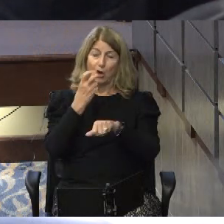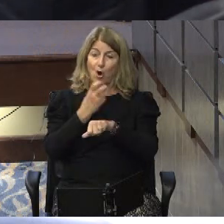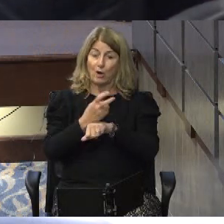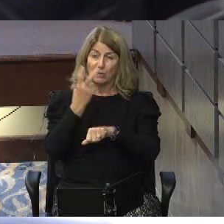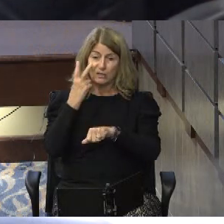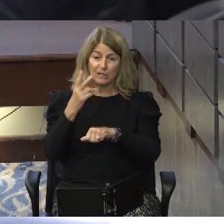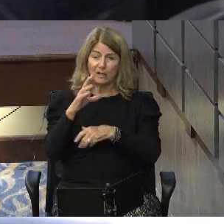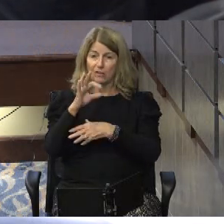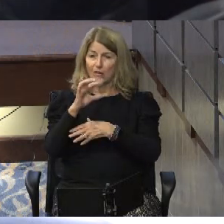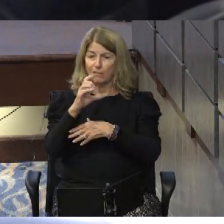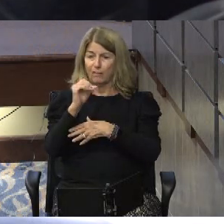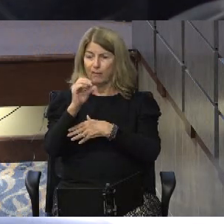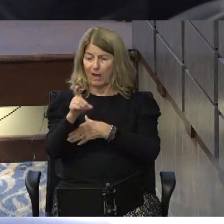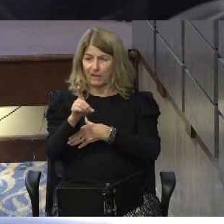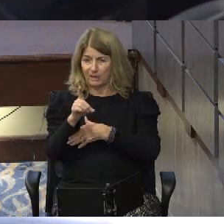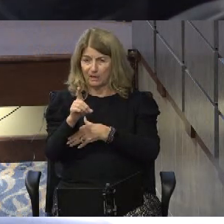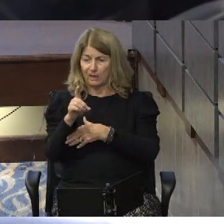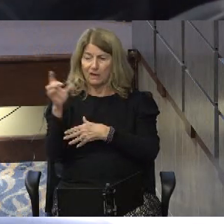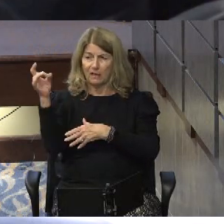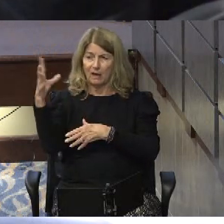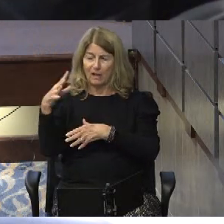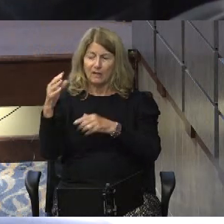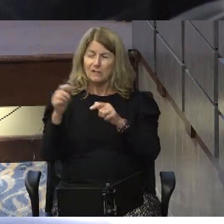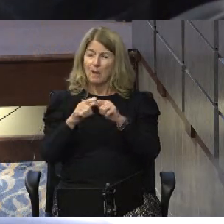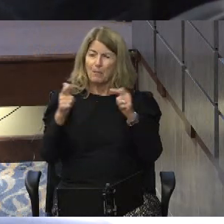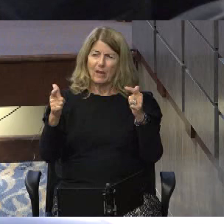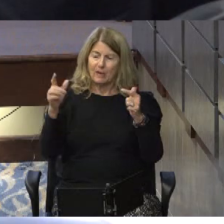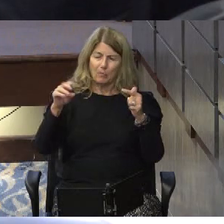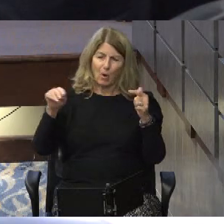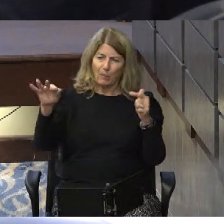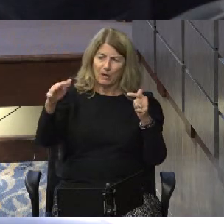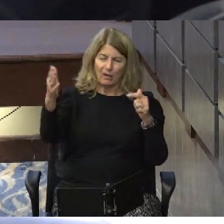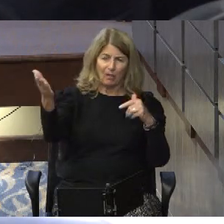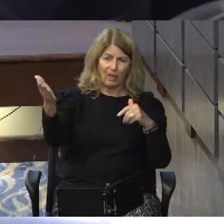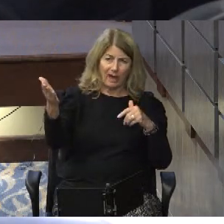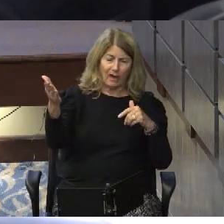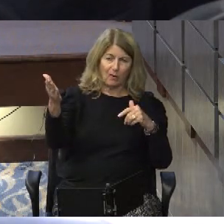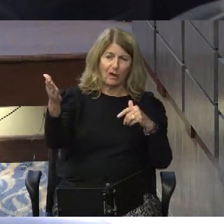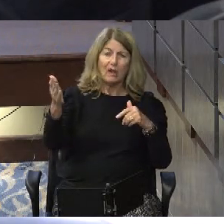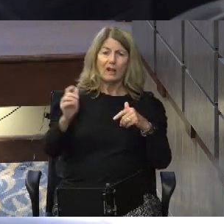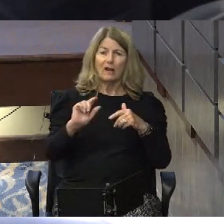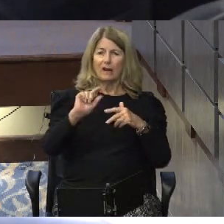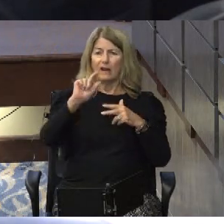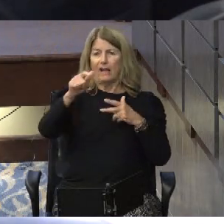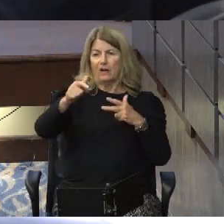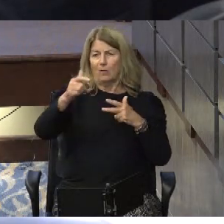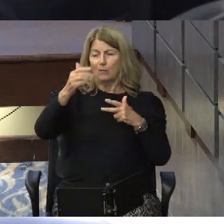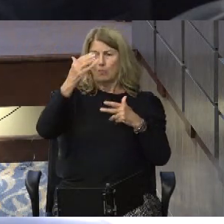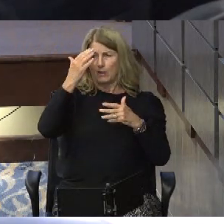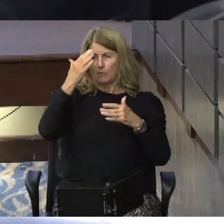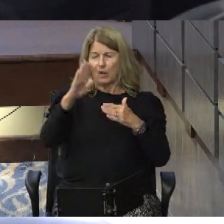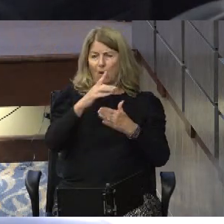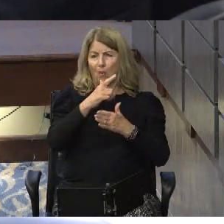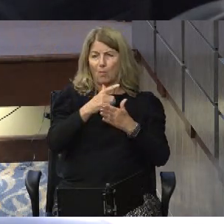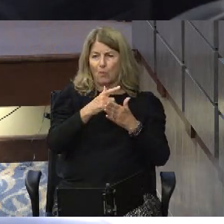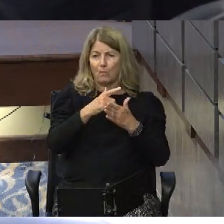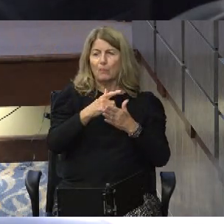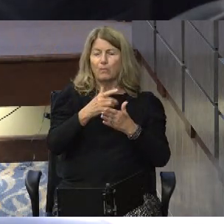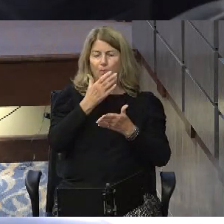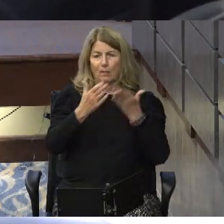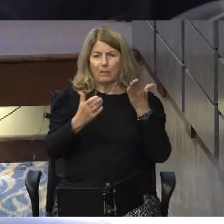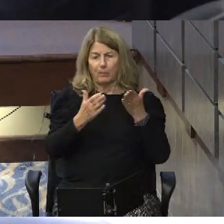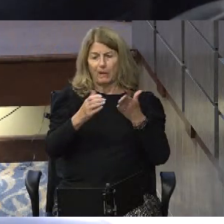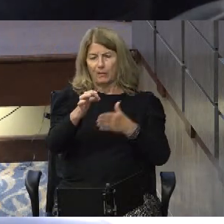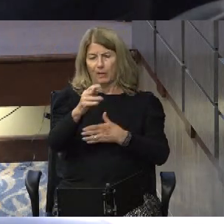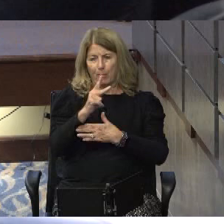It's a massive berm, so property fencing there. Certainly on down the road, we don't know what the backside, the riverside property, because I want us to be